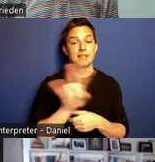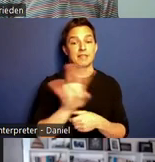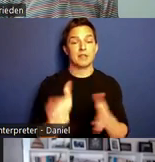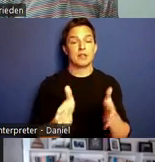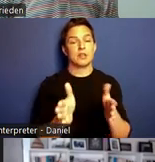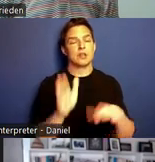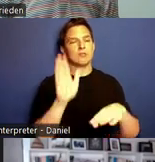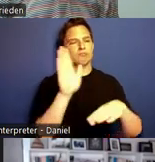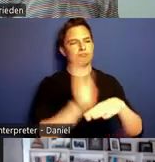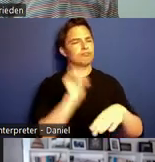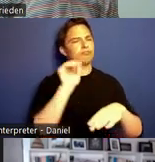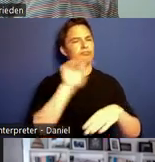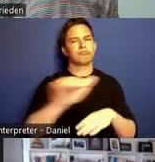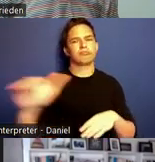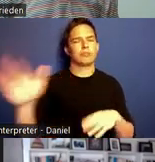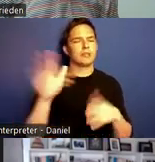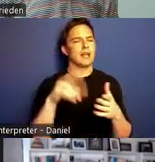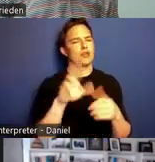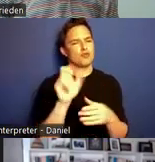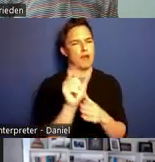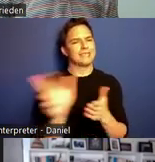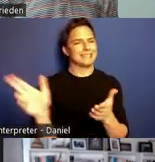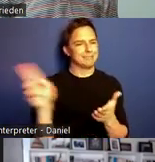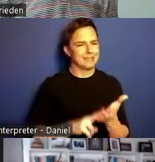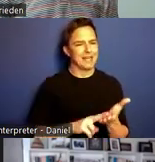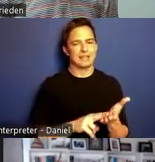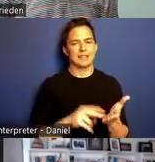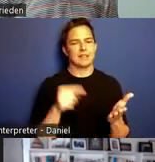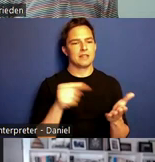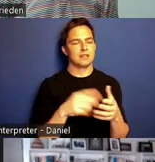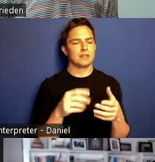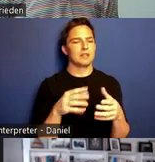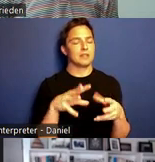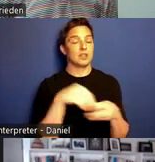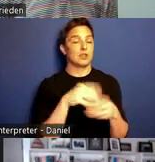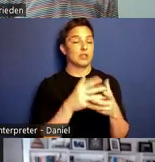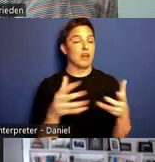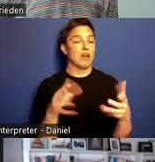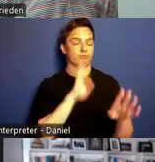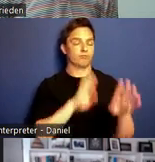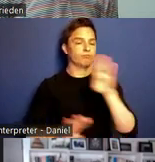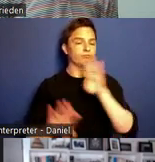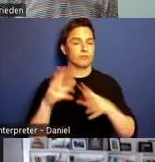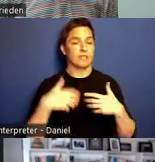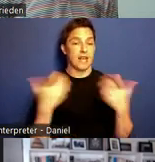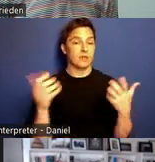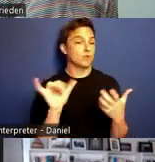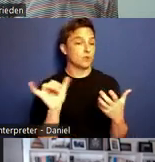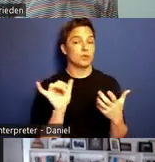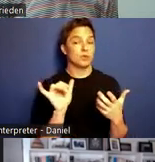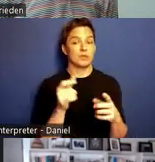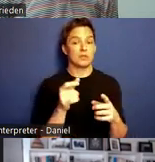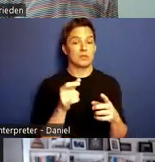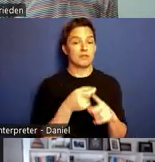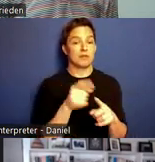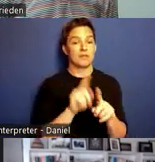signed. So this was a function of an extraordinary amount of frustration and anger, really, at the